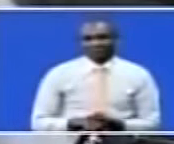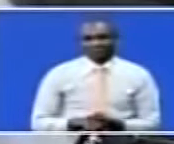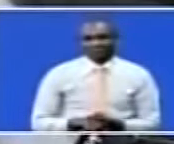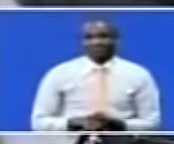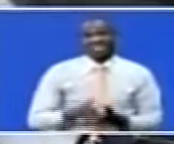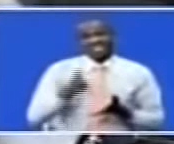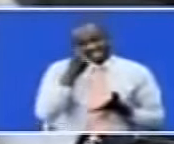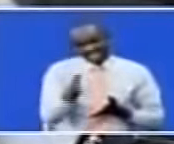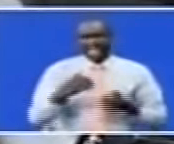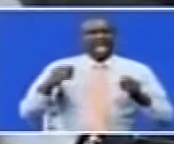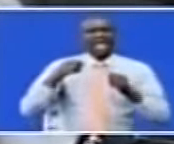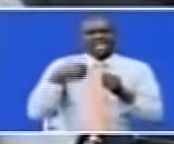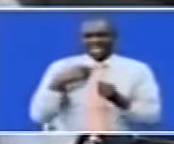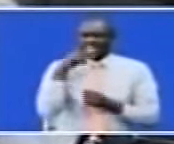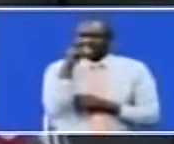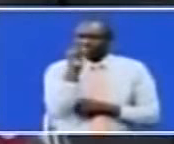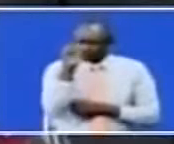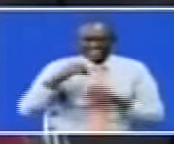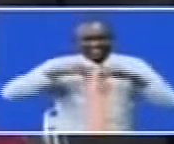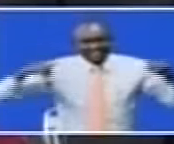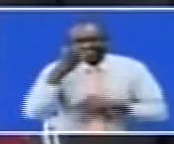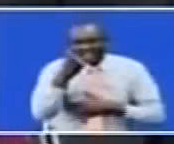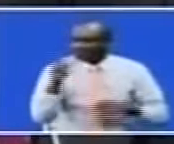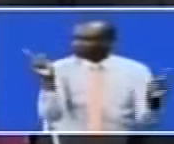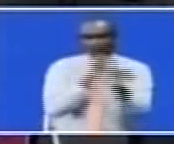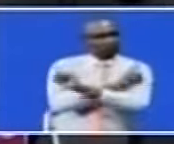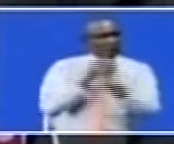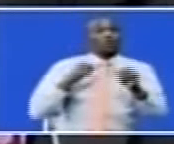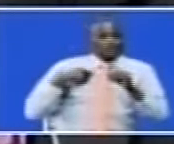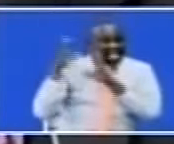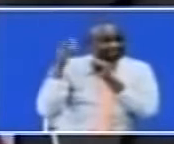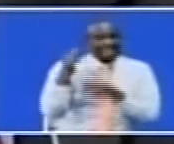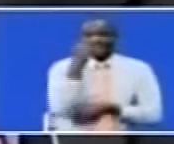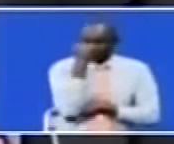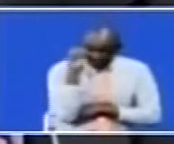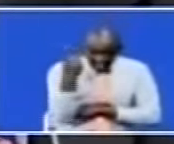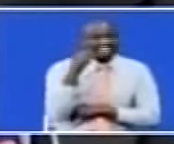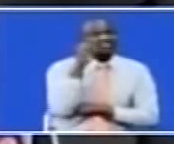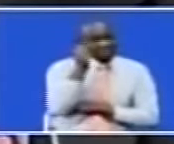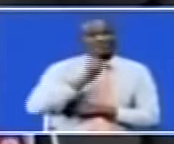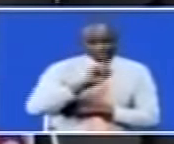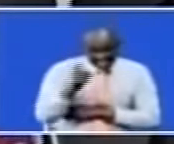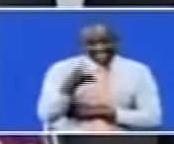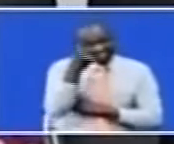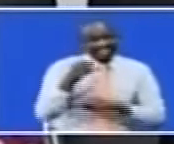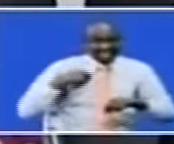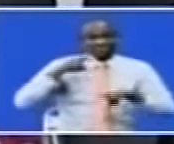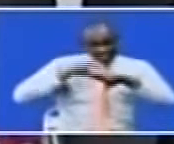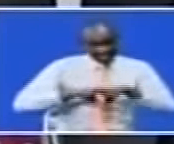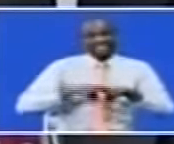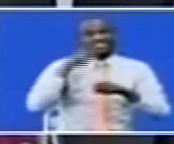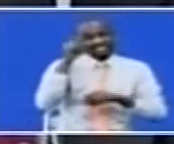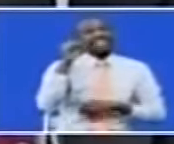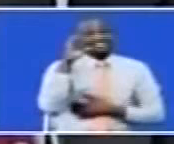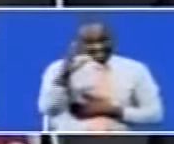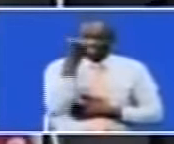There is no division whatsoever. We will expect within the first five minutes of sitting at the Teacher Service